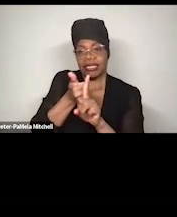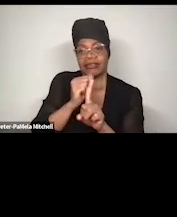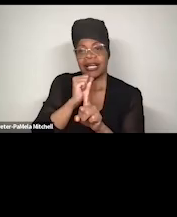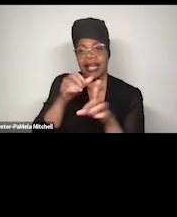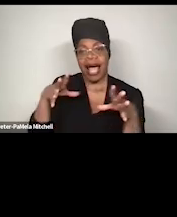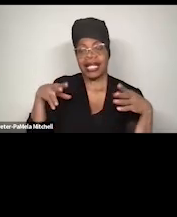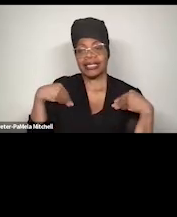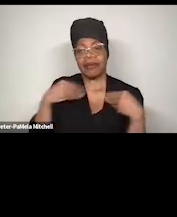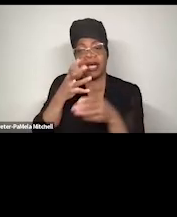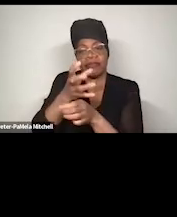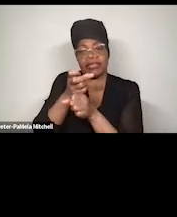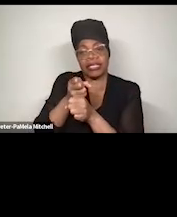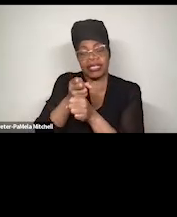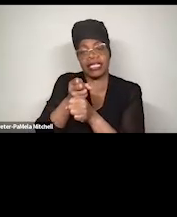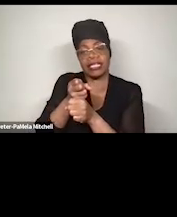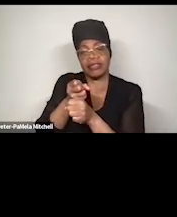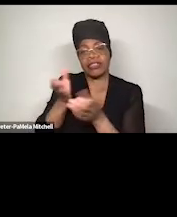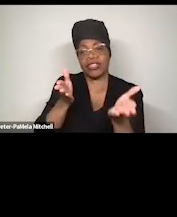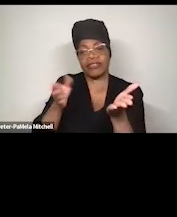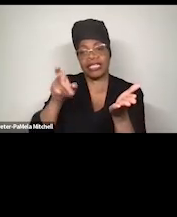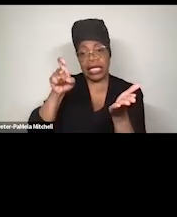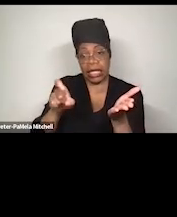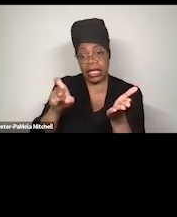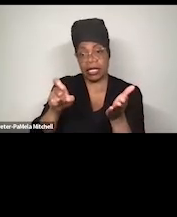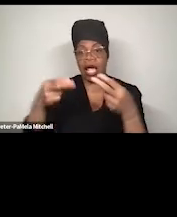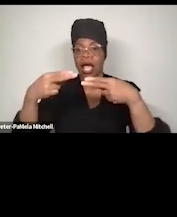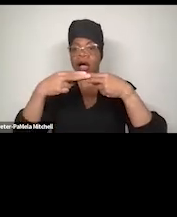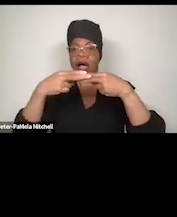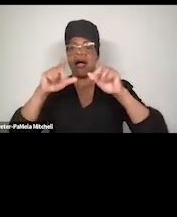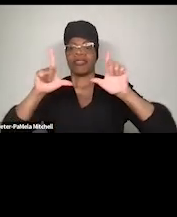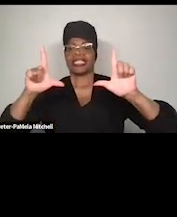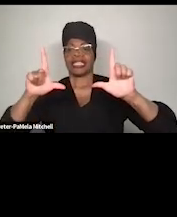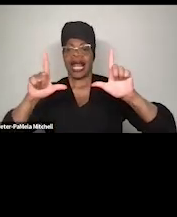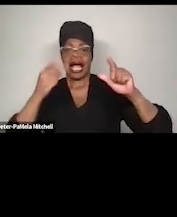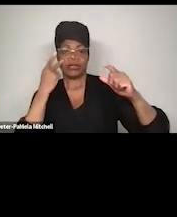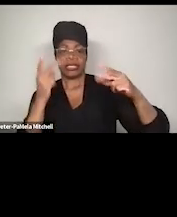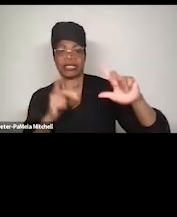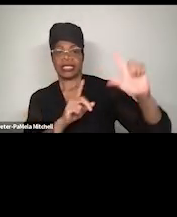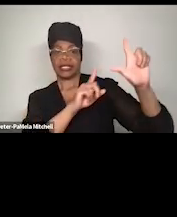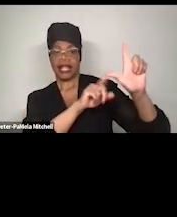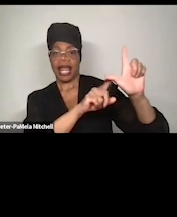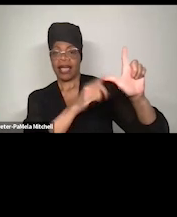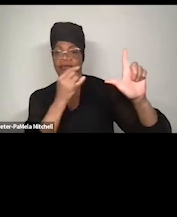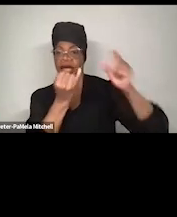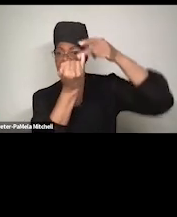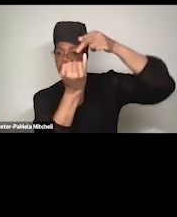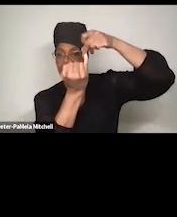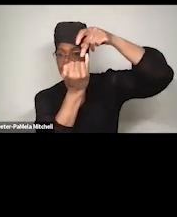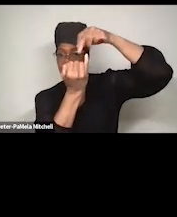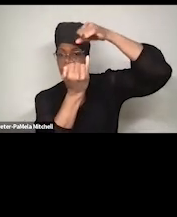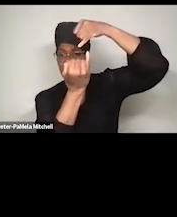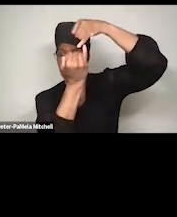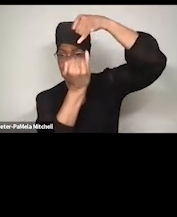need. So we have on the left here a graph. This line down the middle, the one, it is